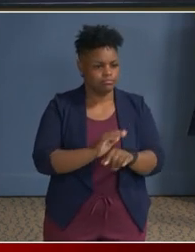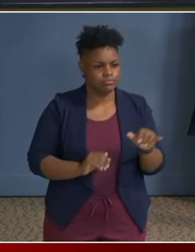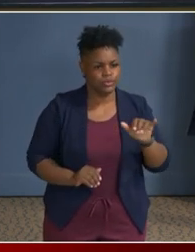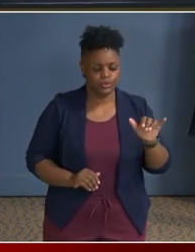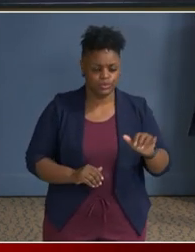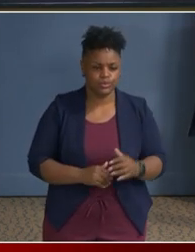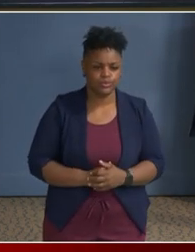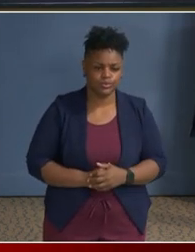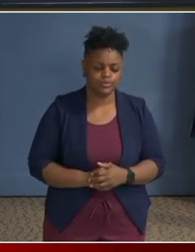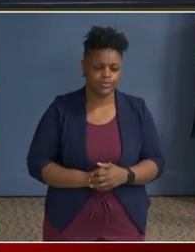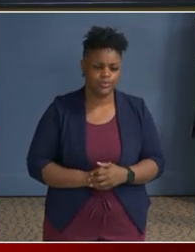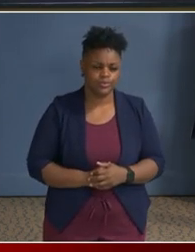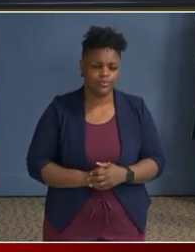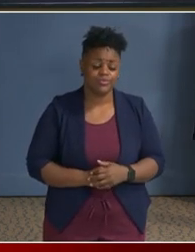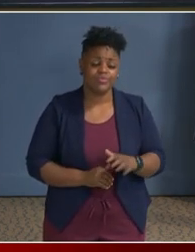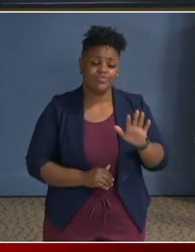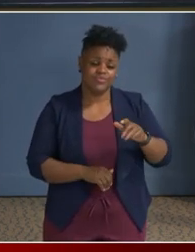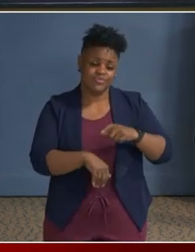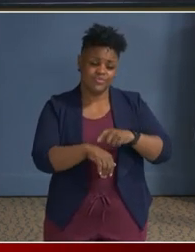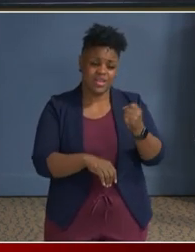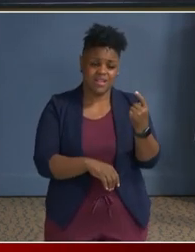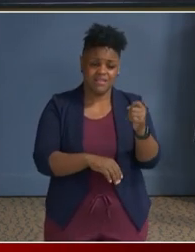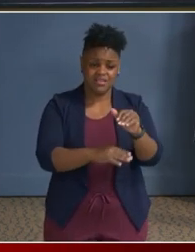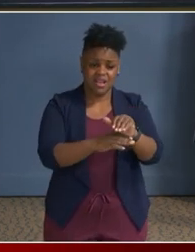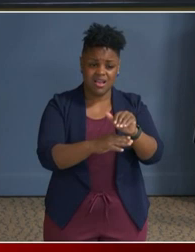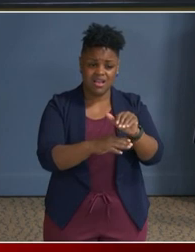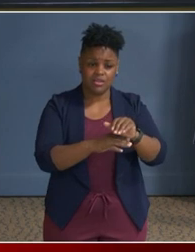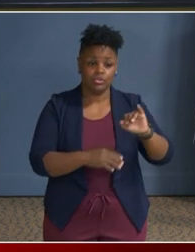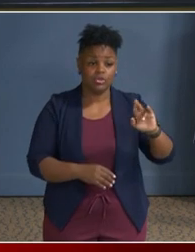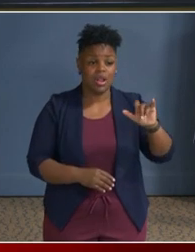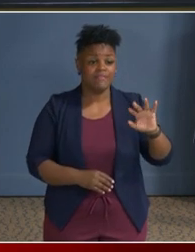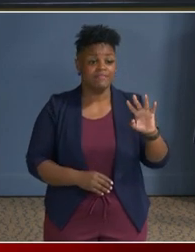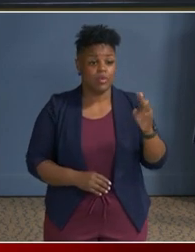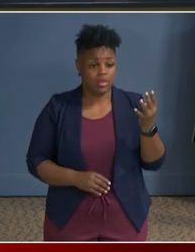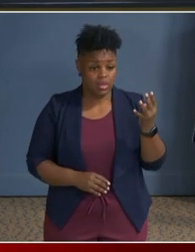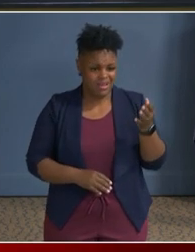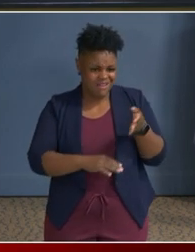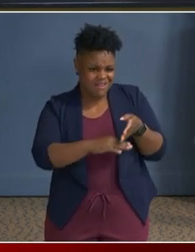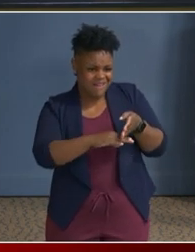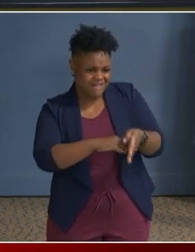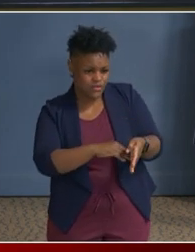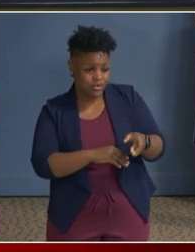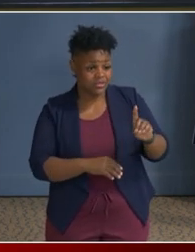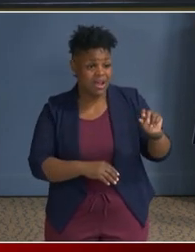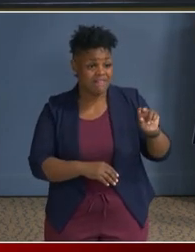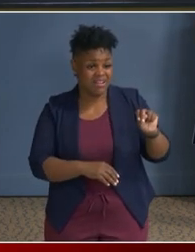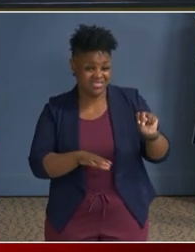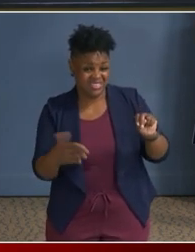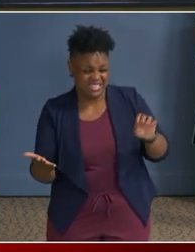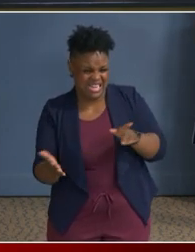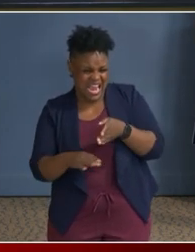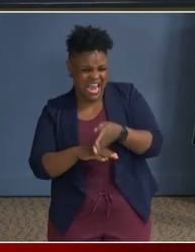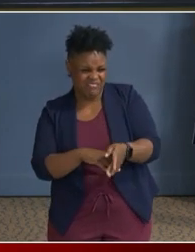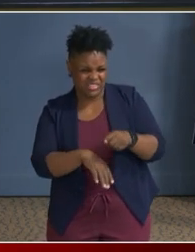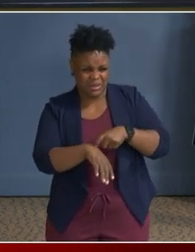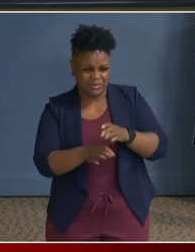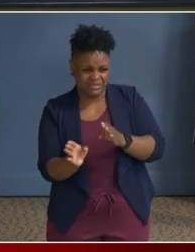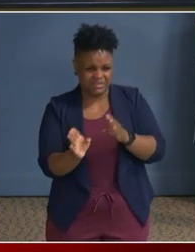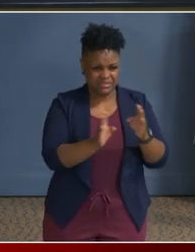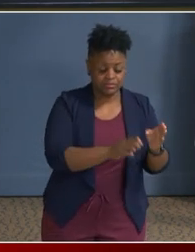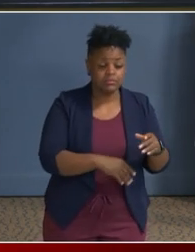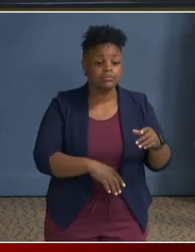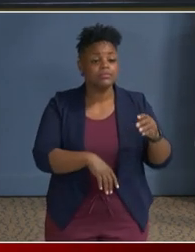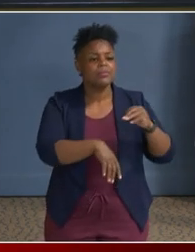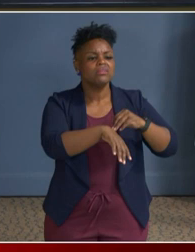11 p.m. on July 4th. This was a little bit after Davon had lost his life. It was at the McDonald's